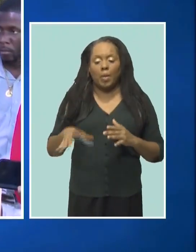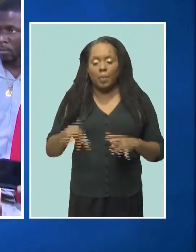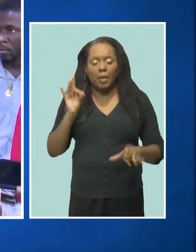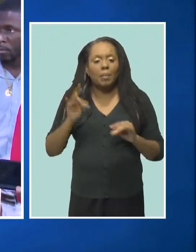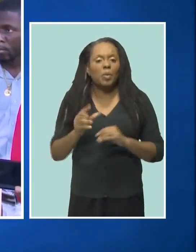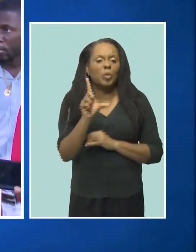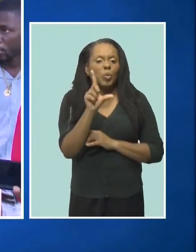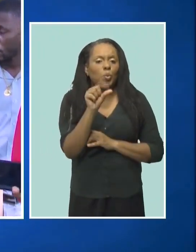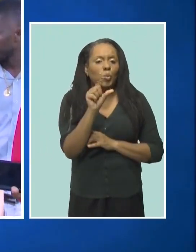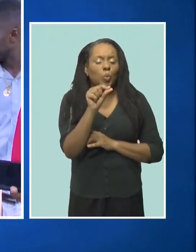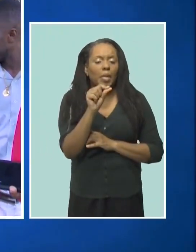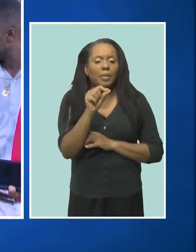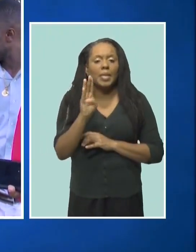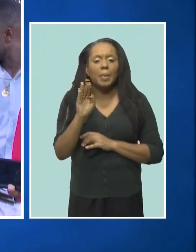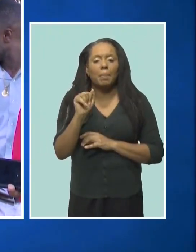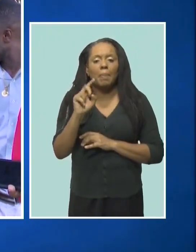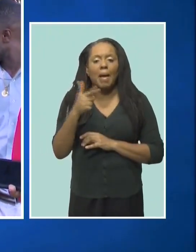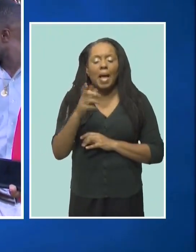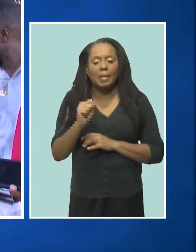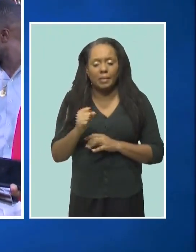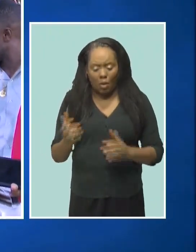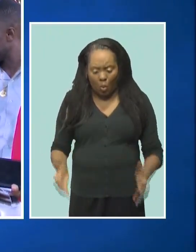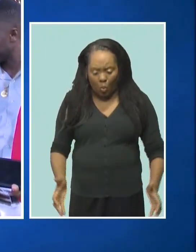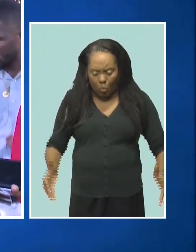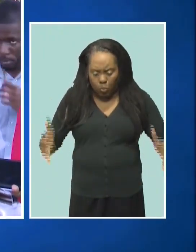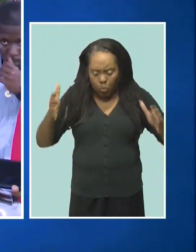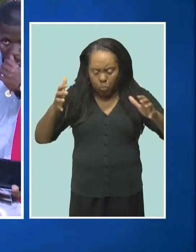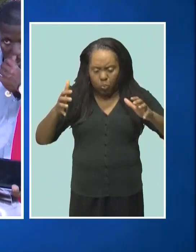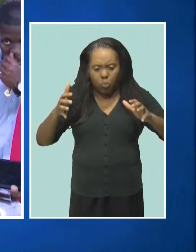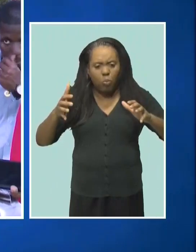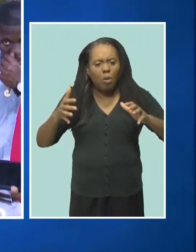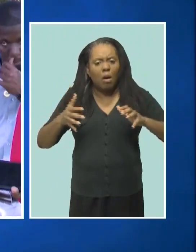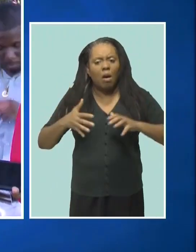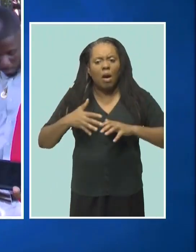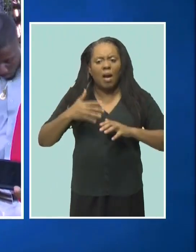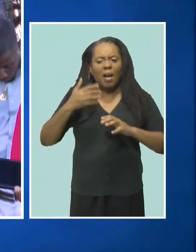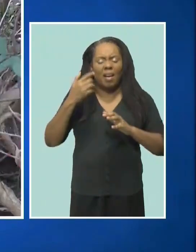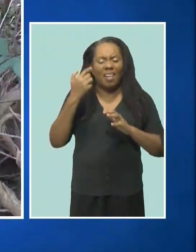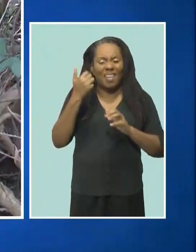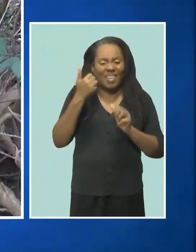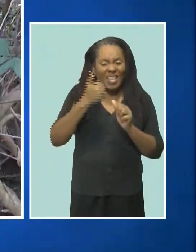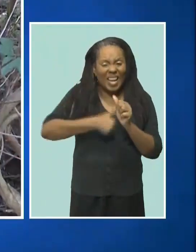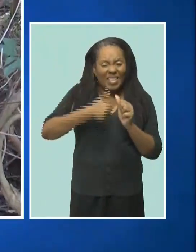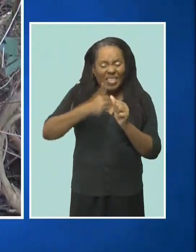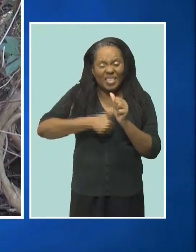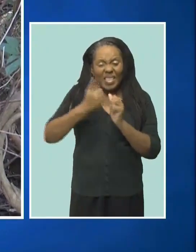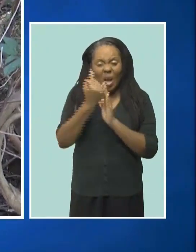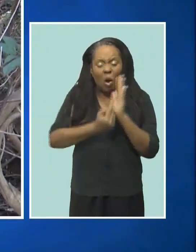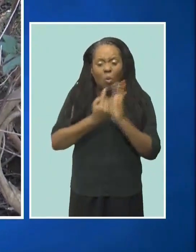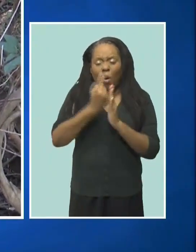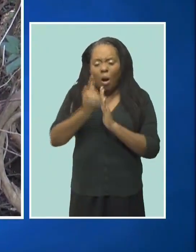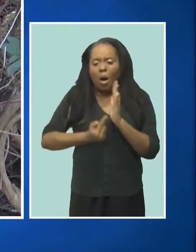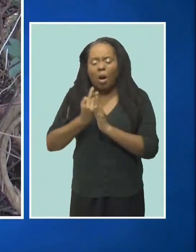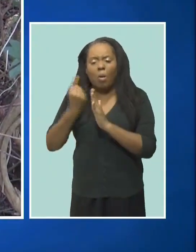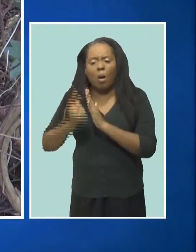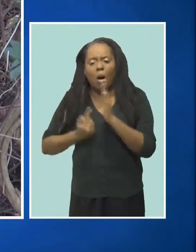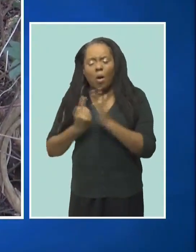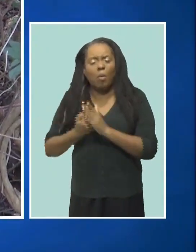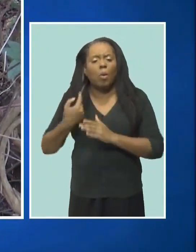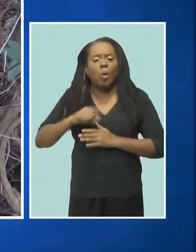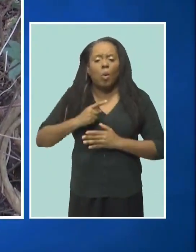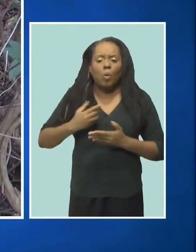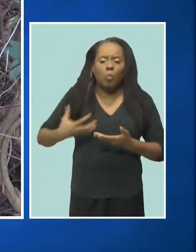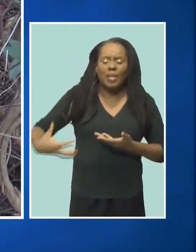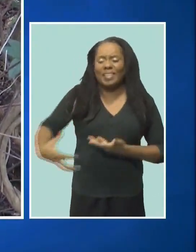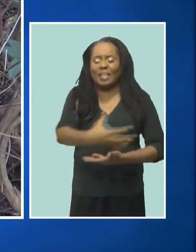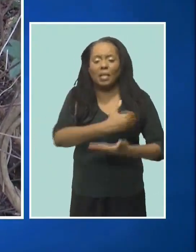issue. As the program ramps up, these numbers will only go up. Mr. Payne says invasive species that harm the environment will